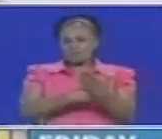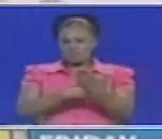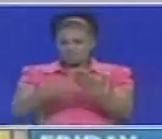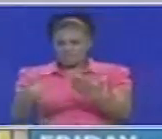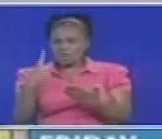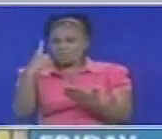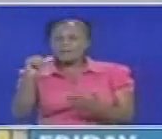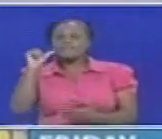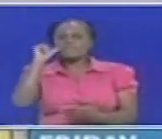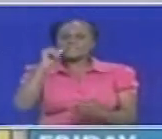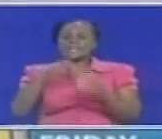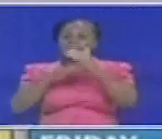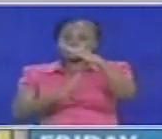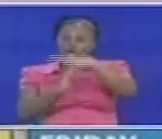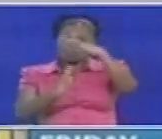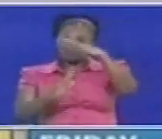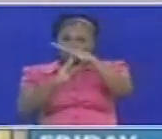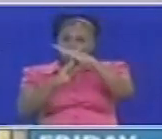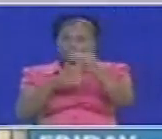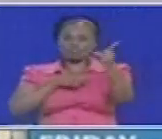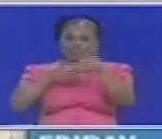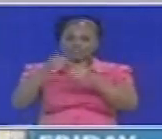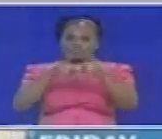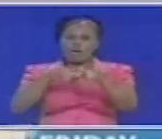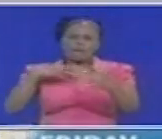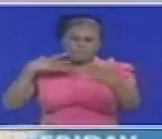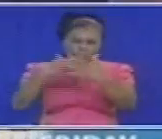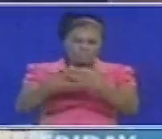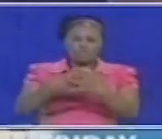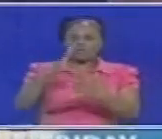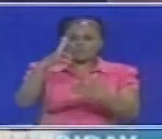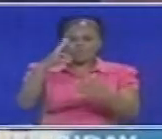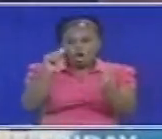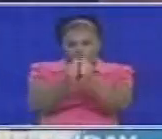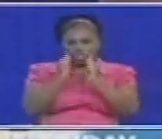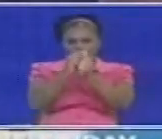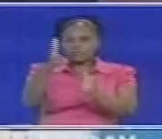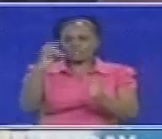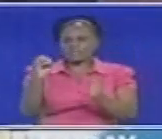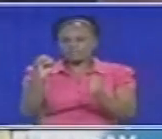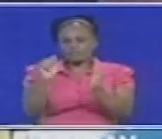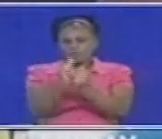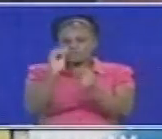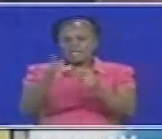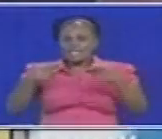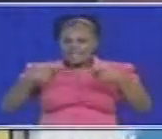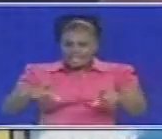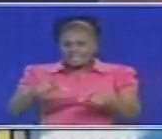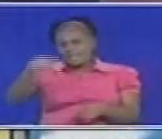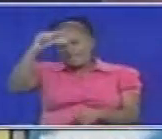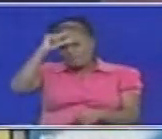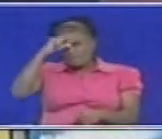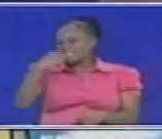one of Britain's leading tour operators until October 2014. And let the governments come forward and tell